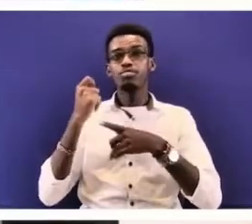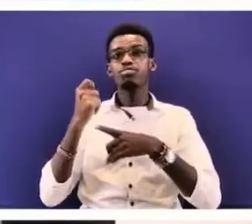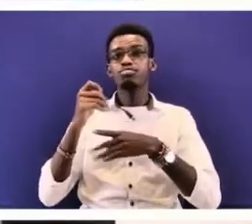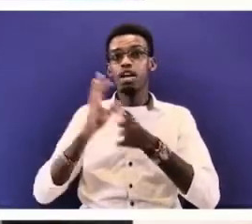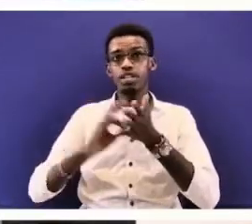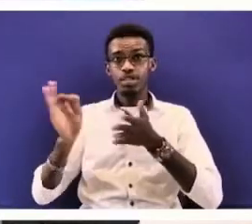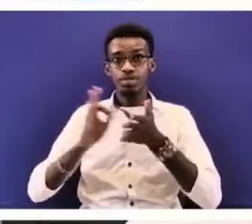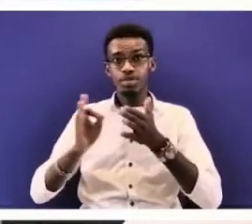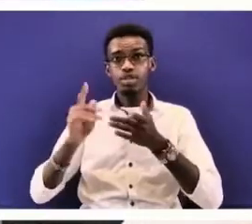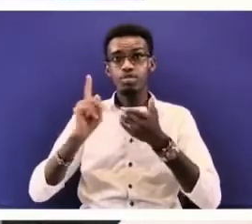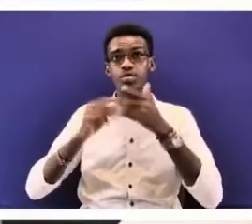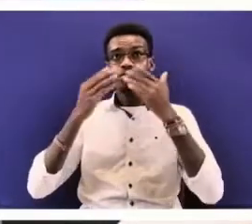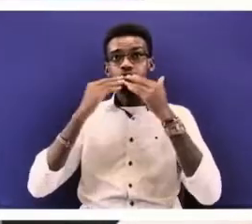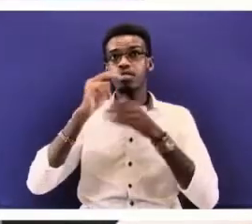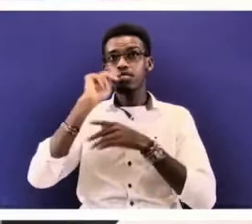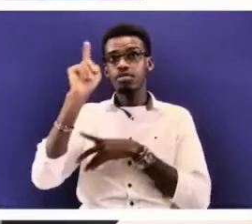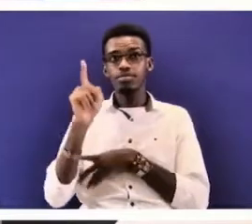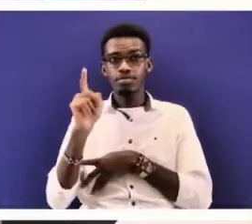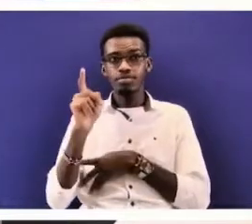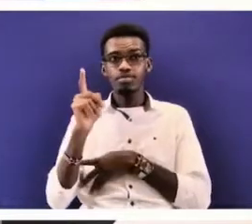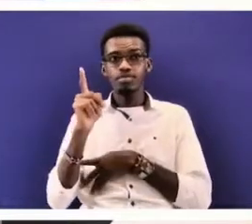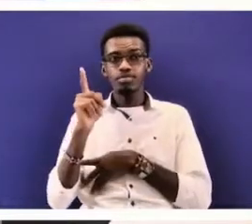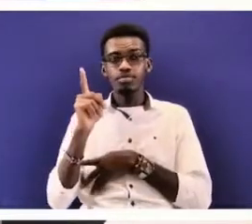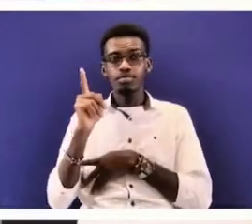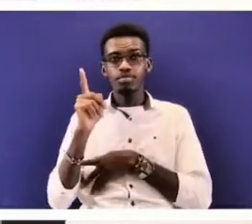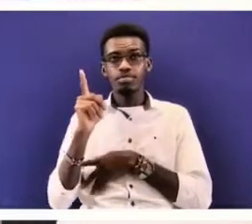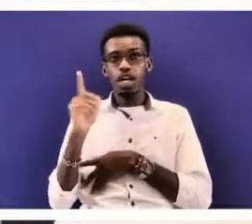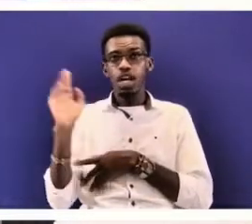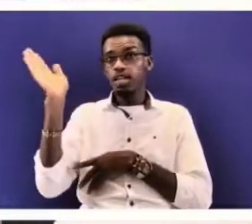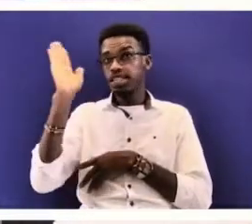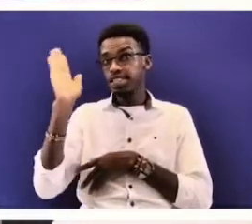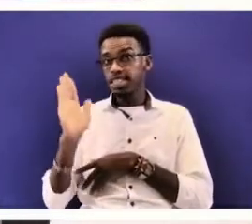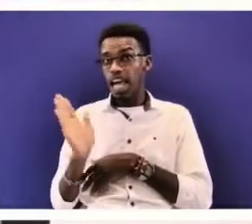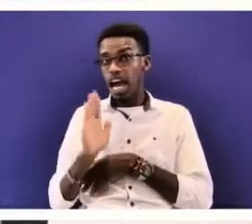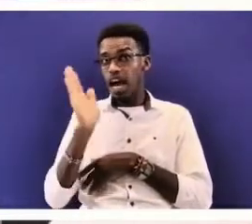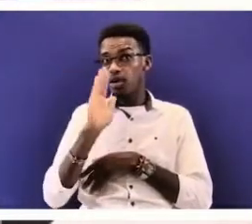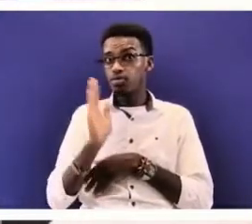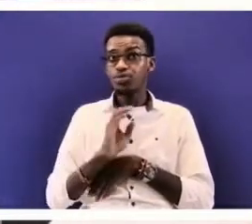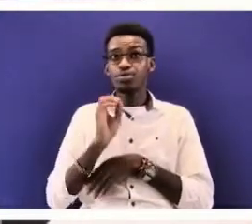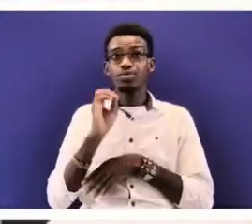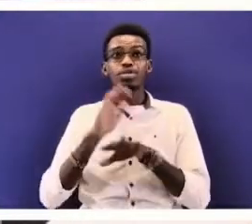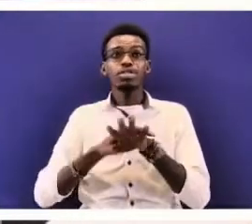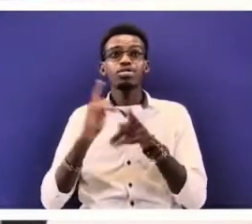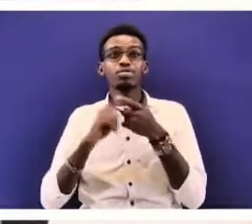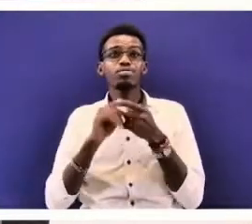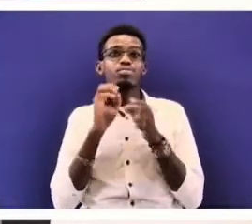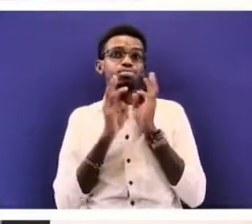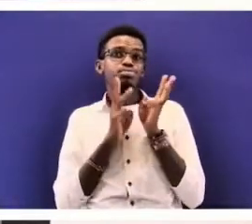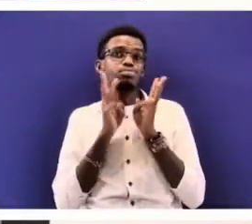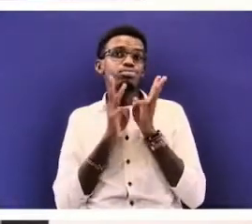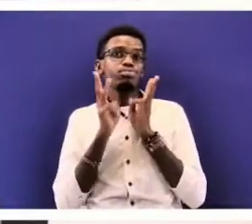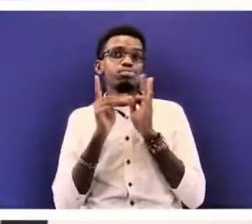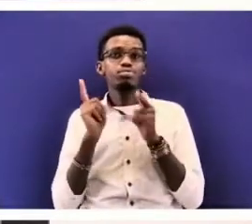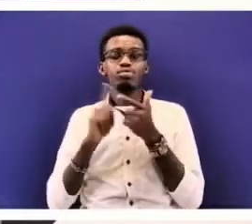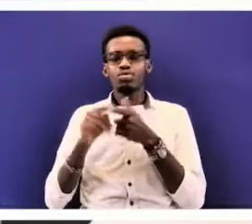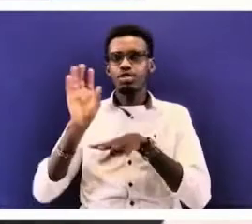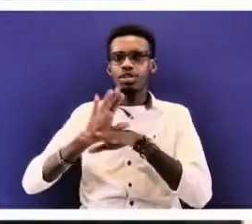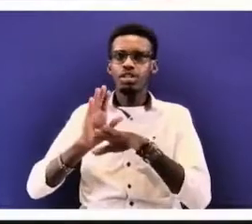spirit of thankfulness. Never get complacent like the church